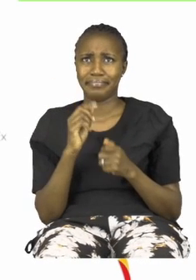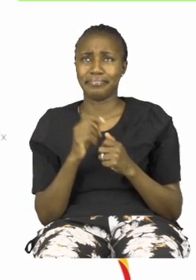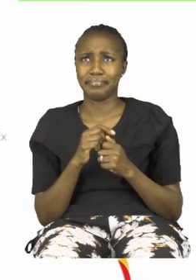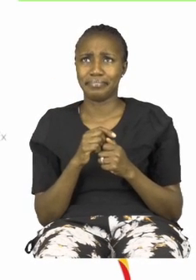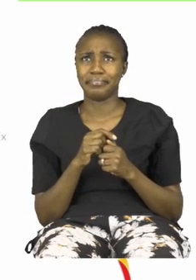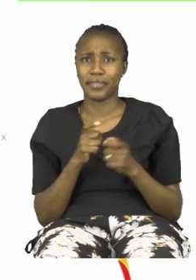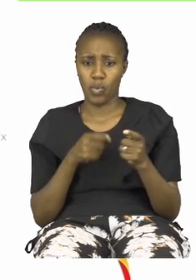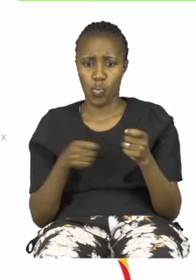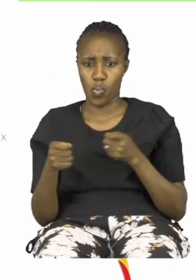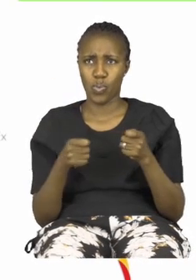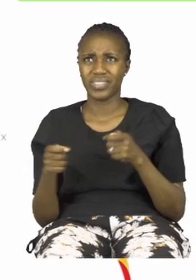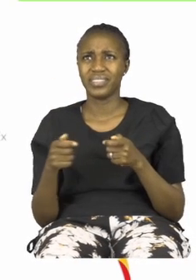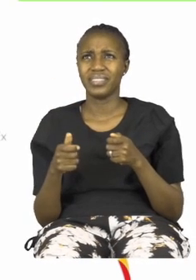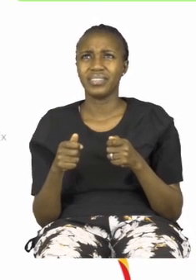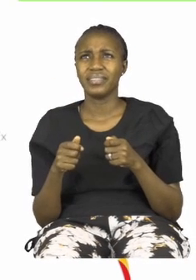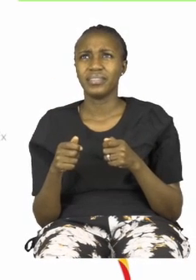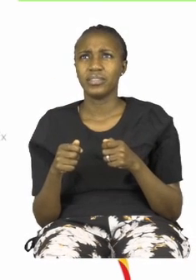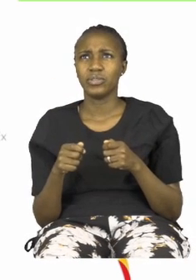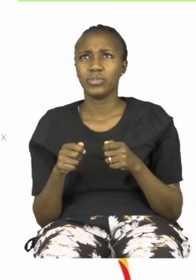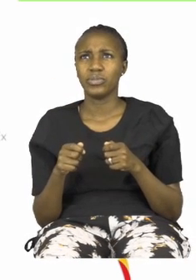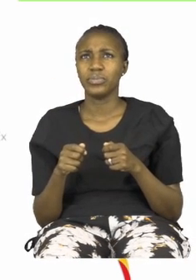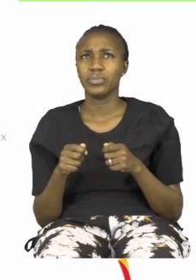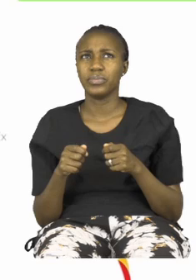How often do you replace that?